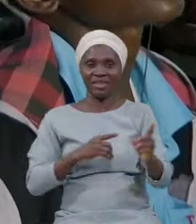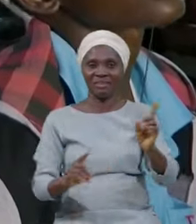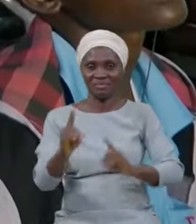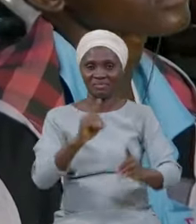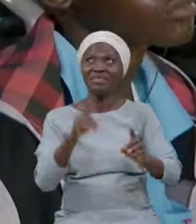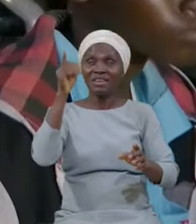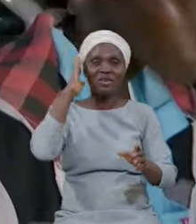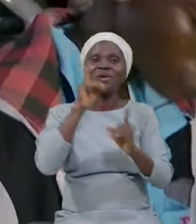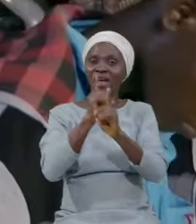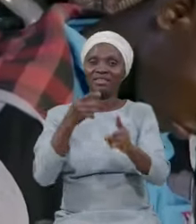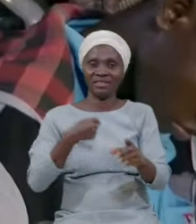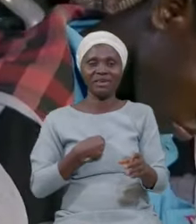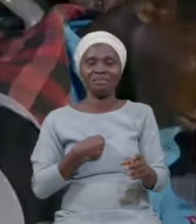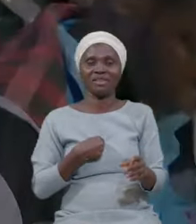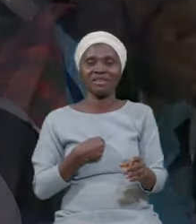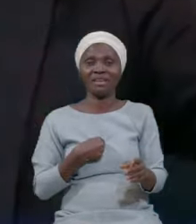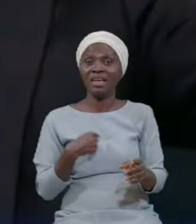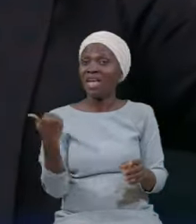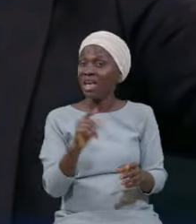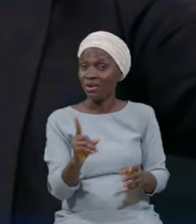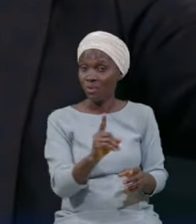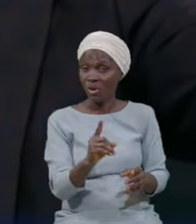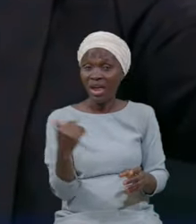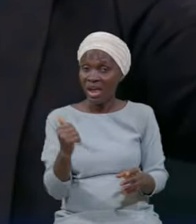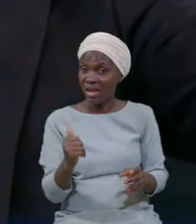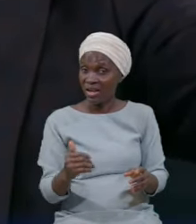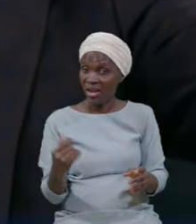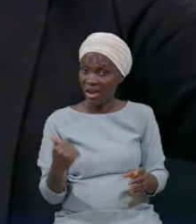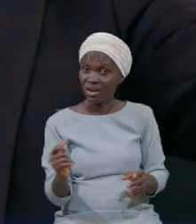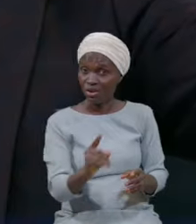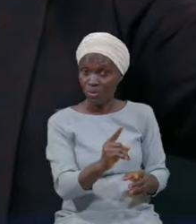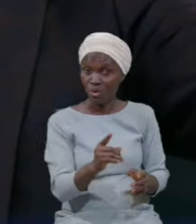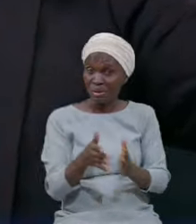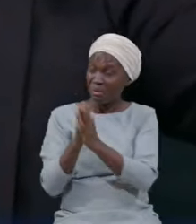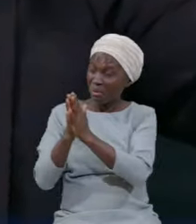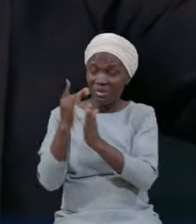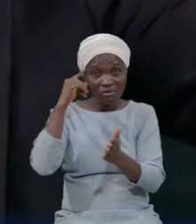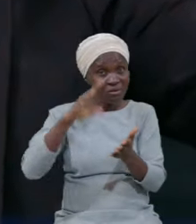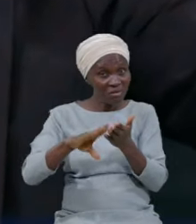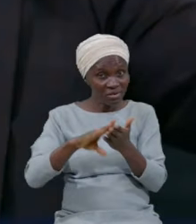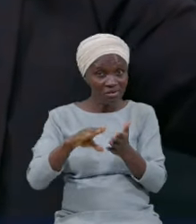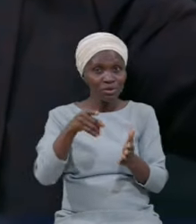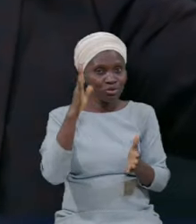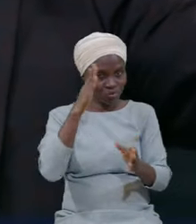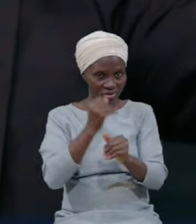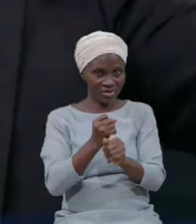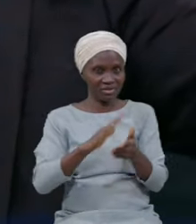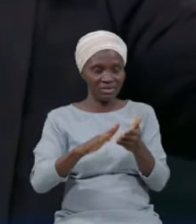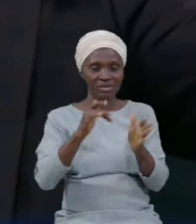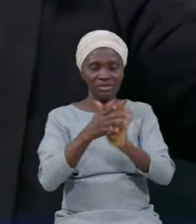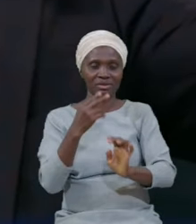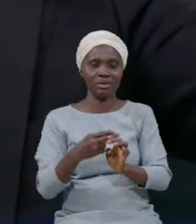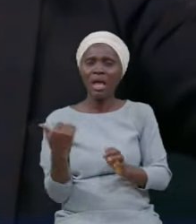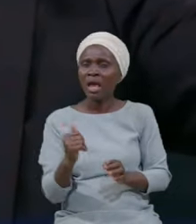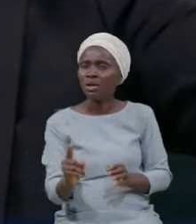Everyone asking for forgiveness will have forgiveness. Everyone asking for salvation will